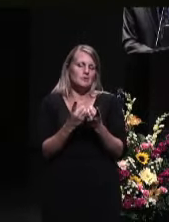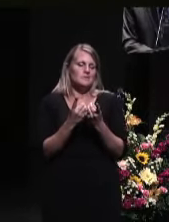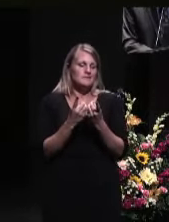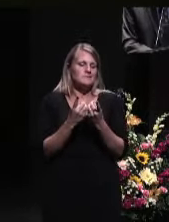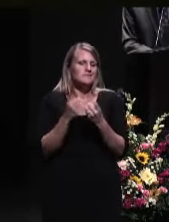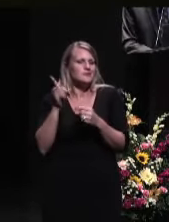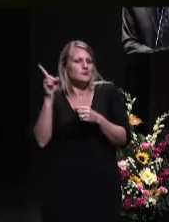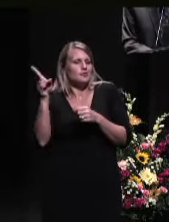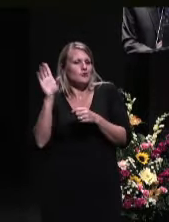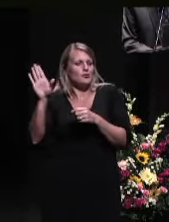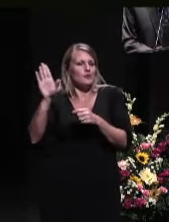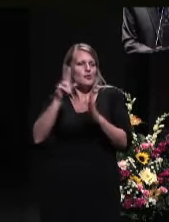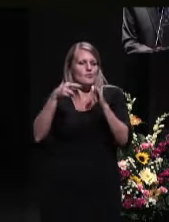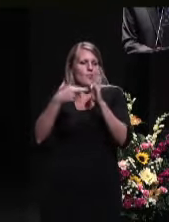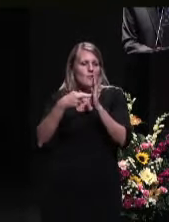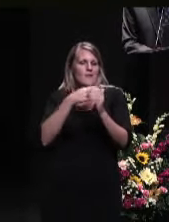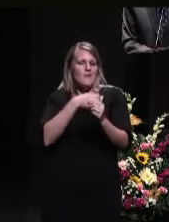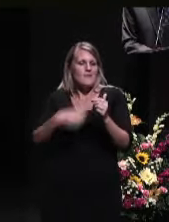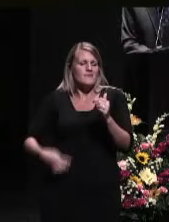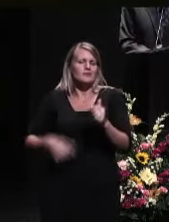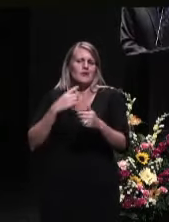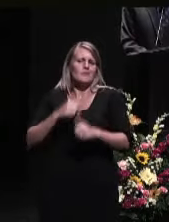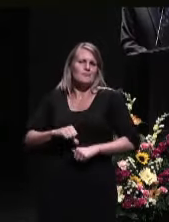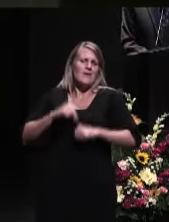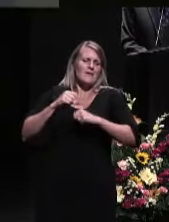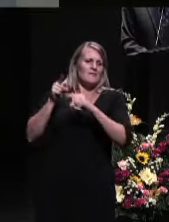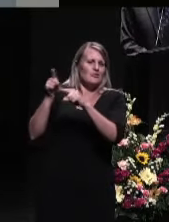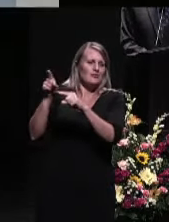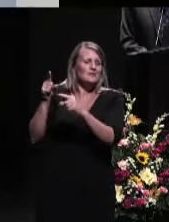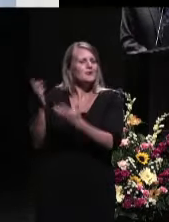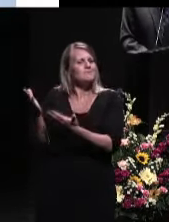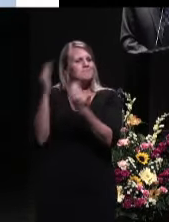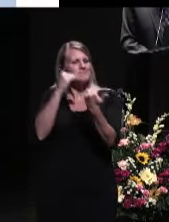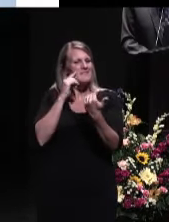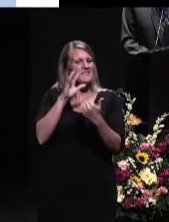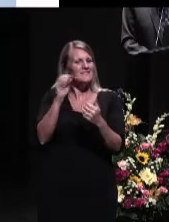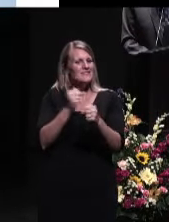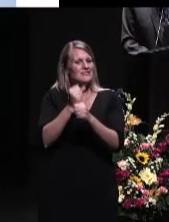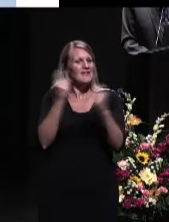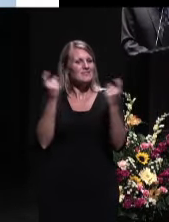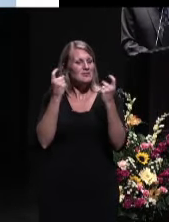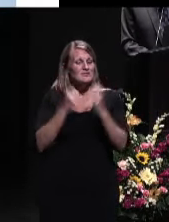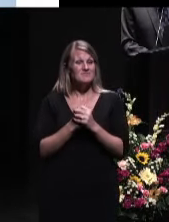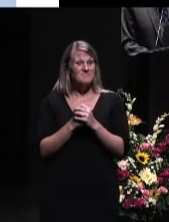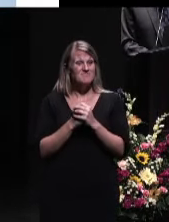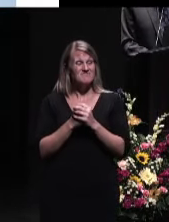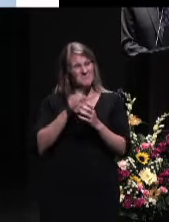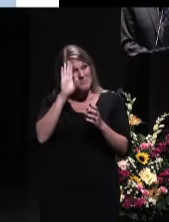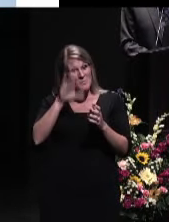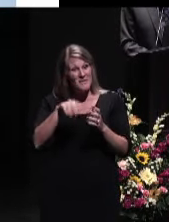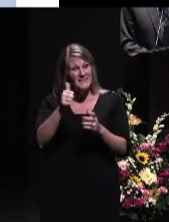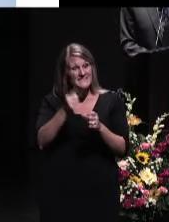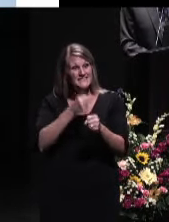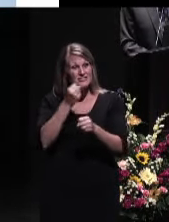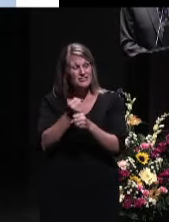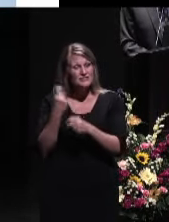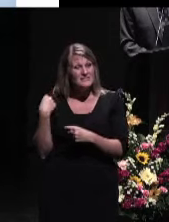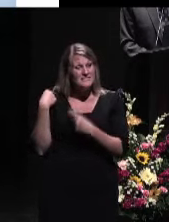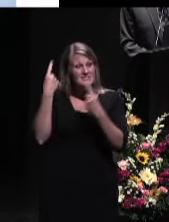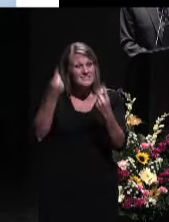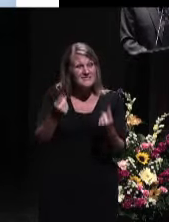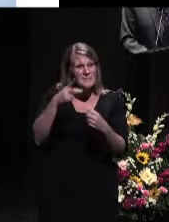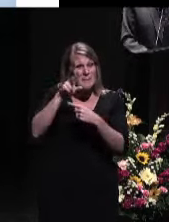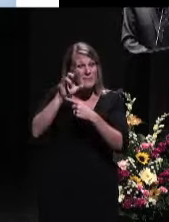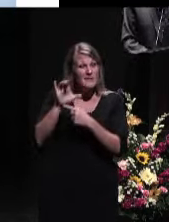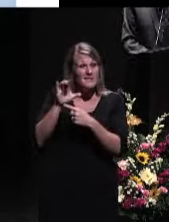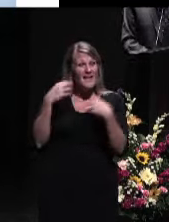very prestigious role. We're so proud of her. Can you believe it's been 10 years since the Zilber School of Public Health